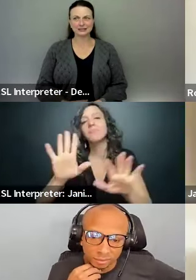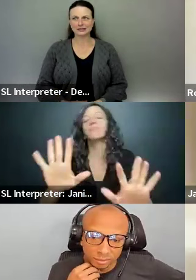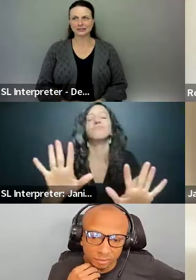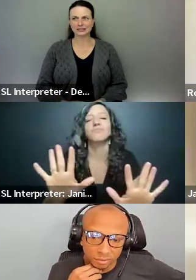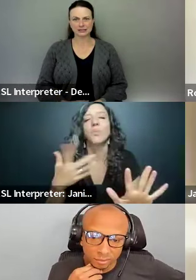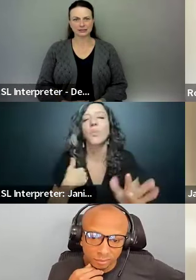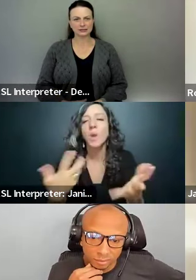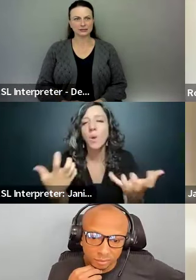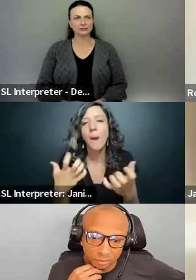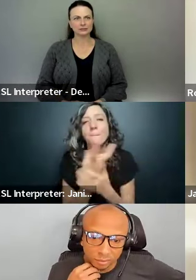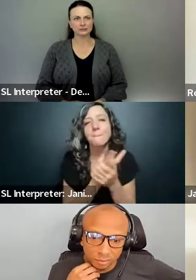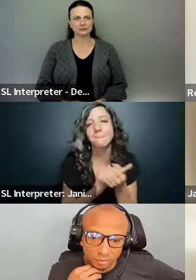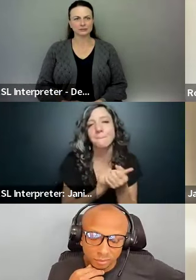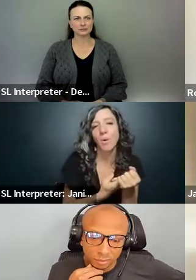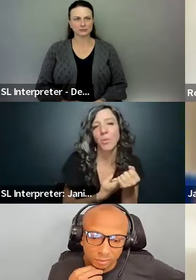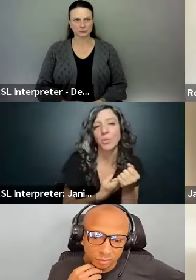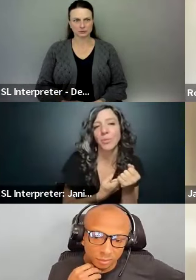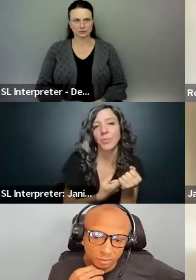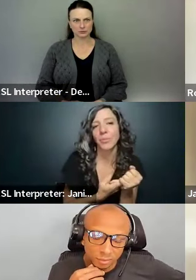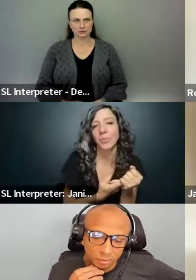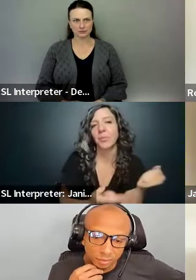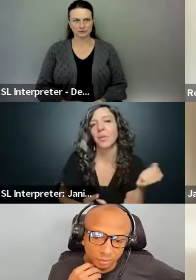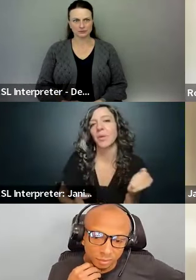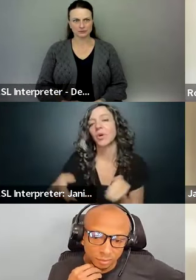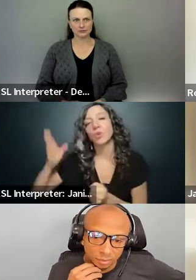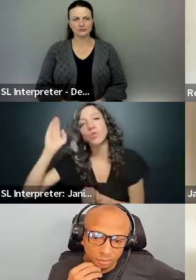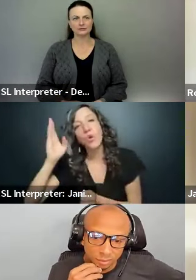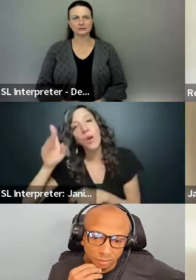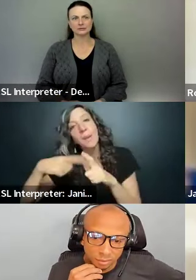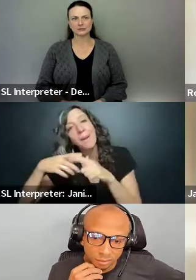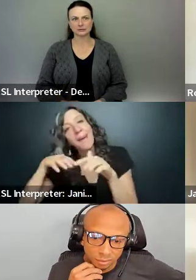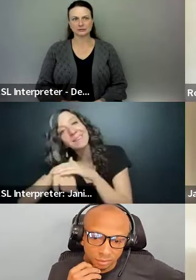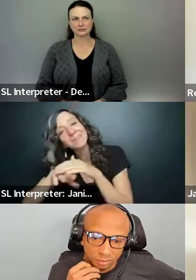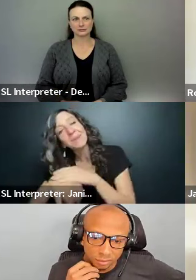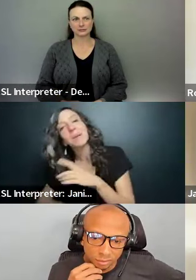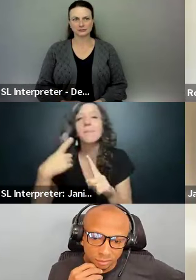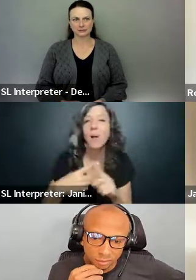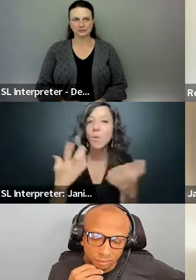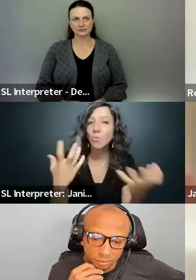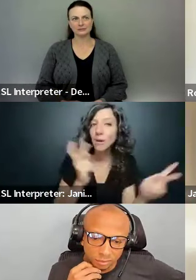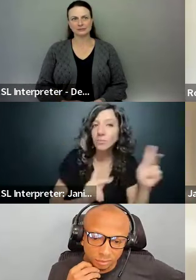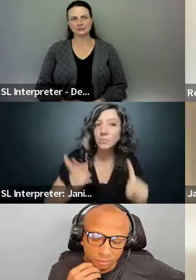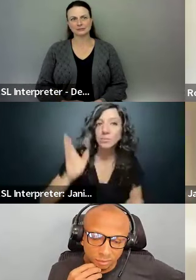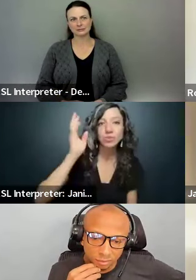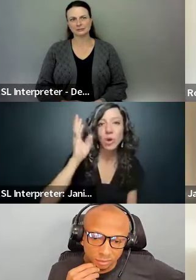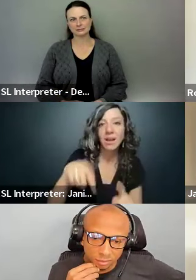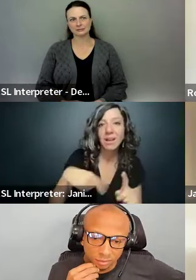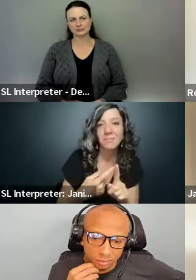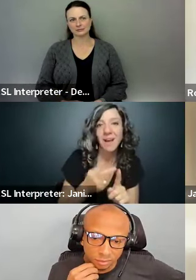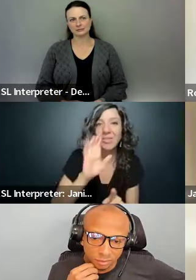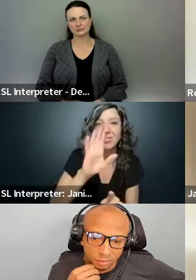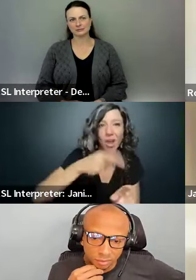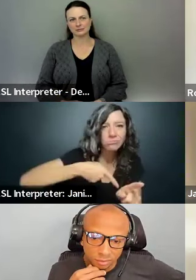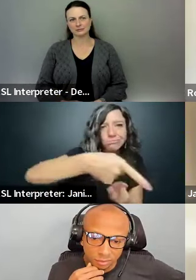we want to do both, right? We want to have to talk about accessibility, and we want to have people talking about the